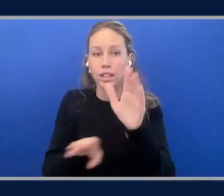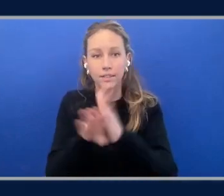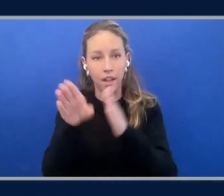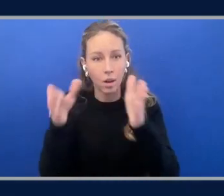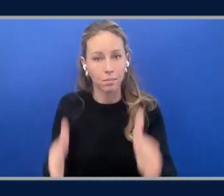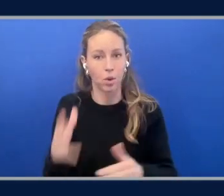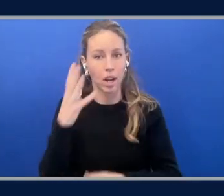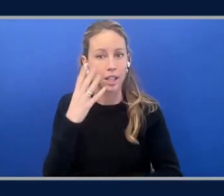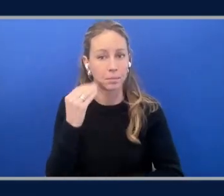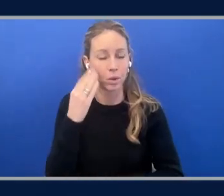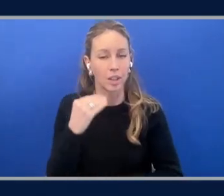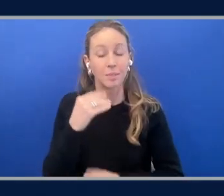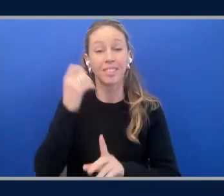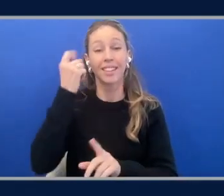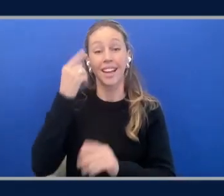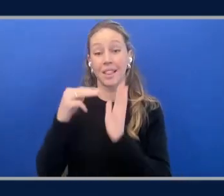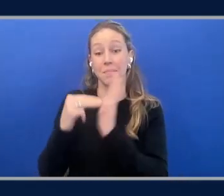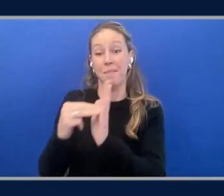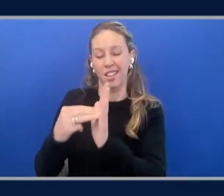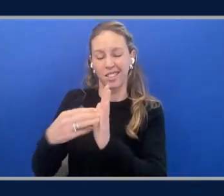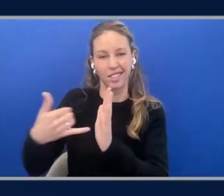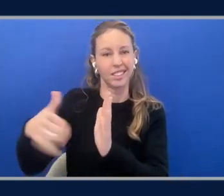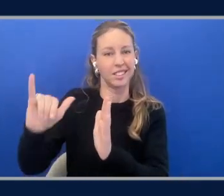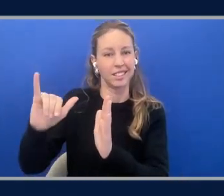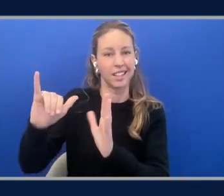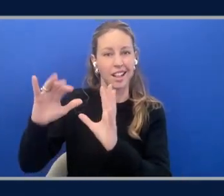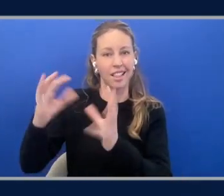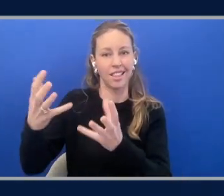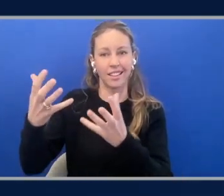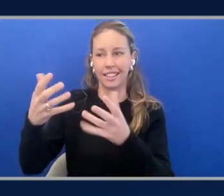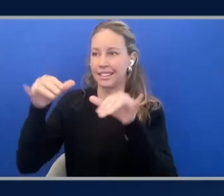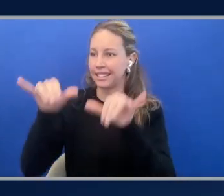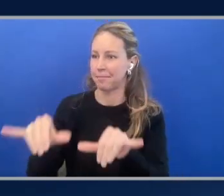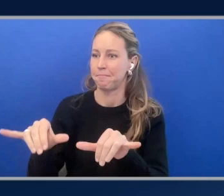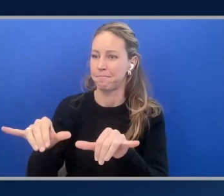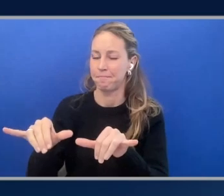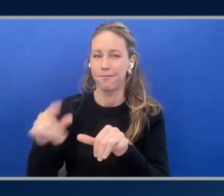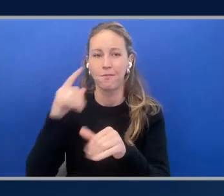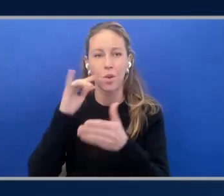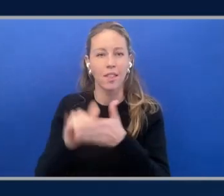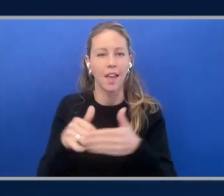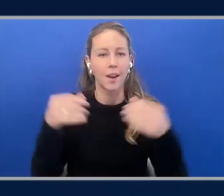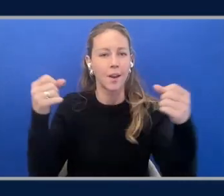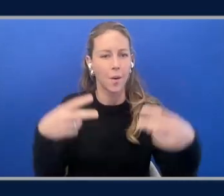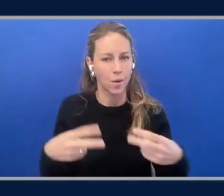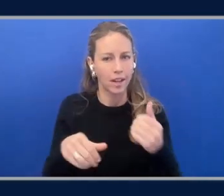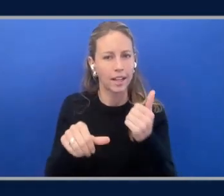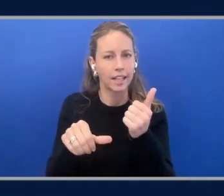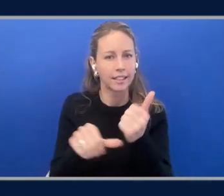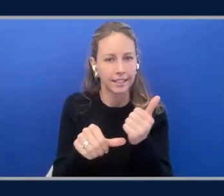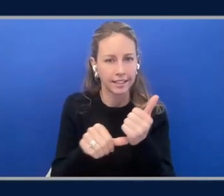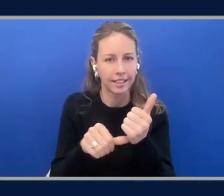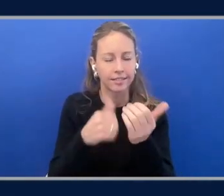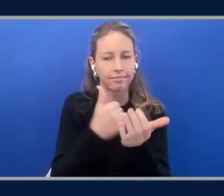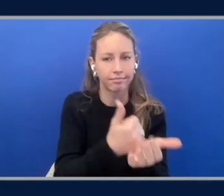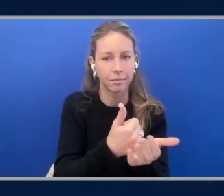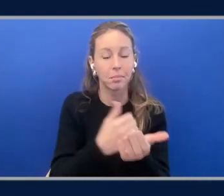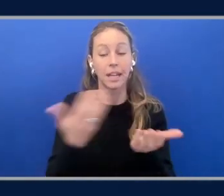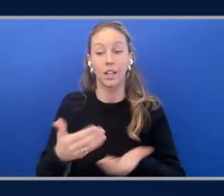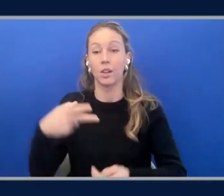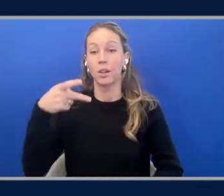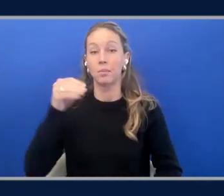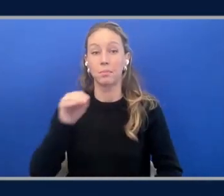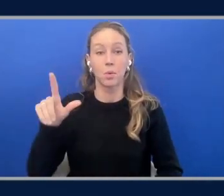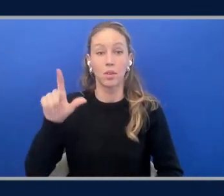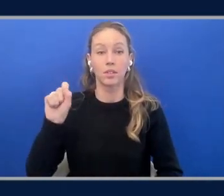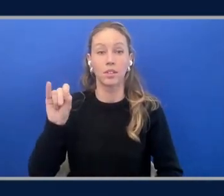models itself, we're still sort of in that same zone of coding assistance. Well, at Poolside, we see a